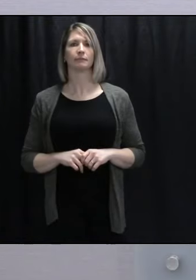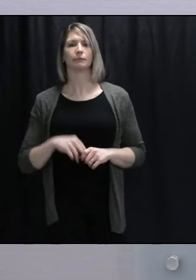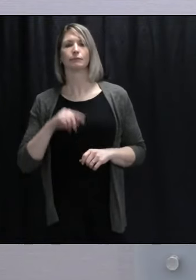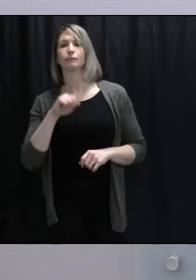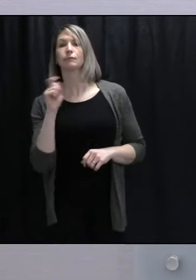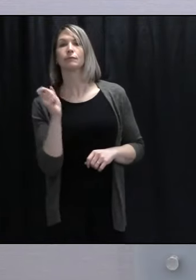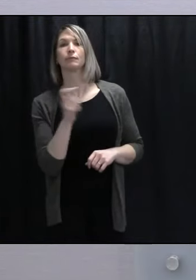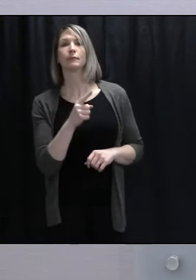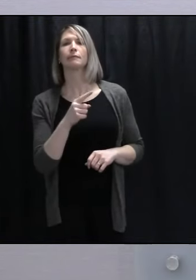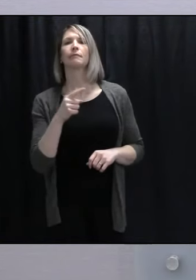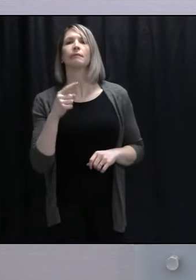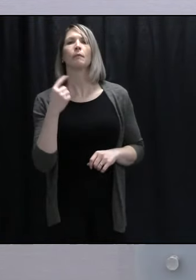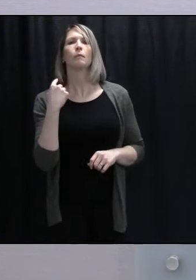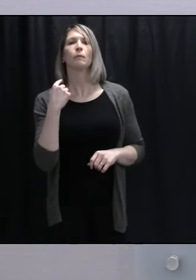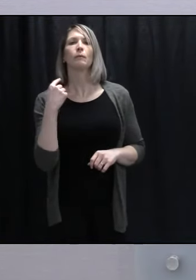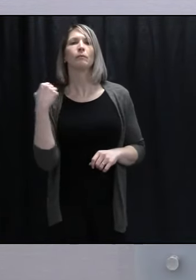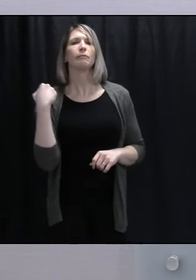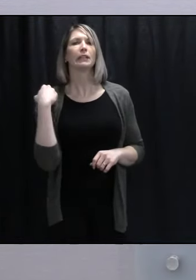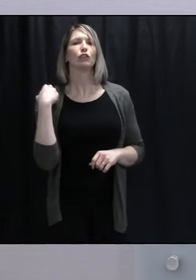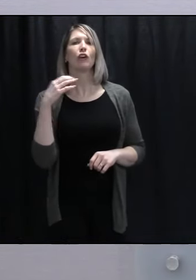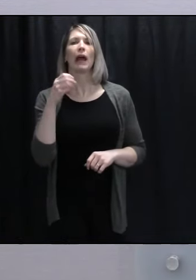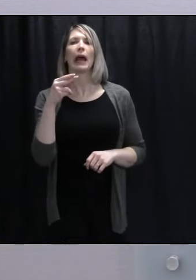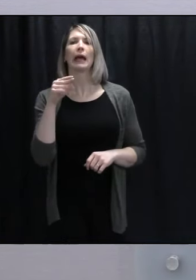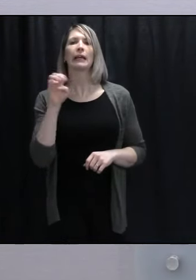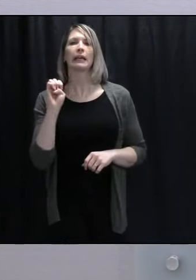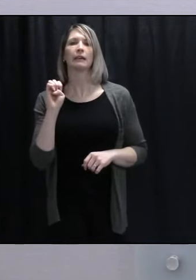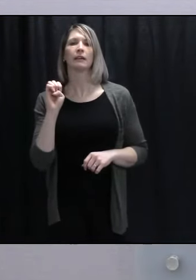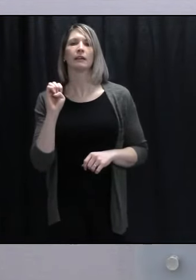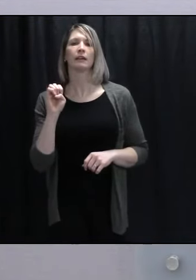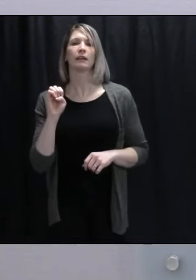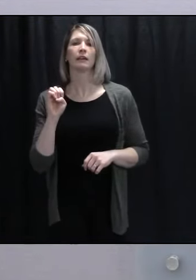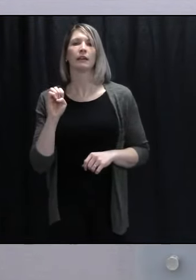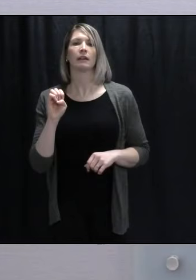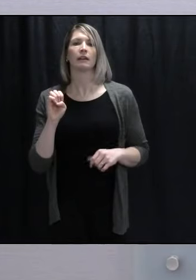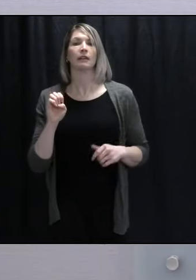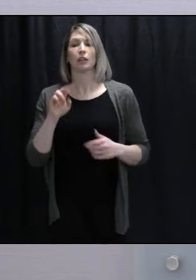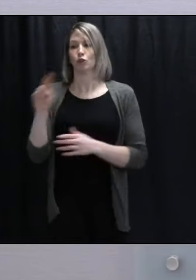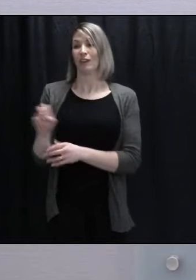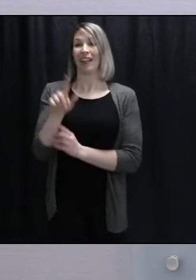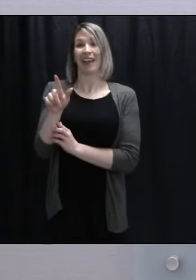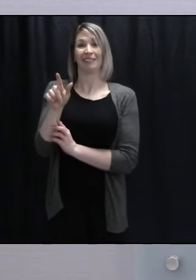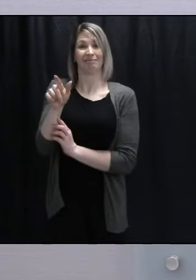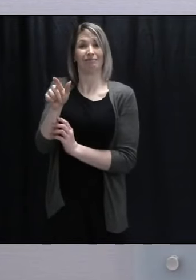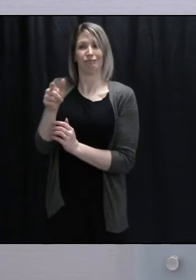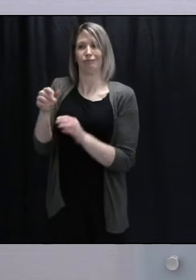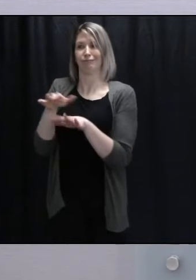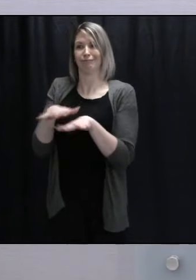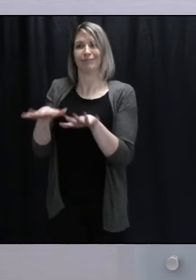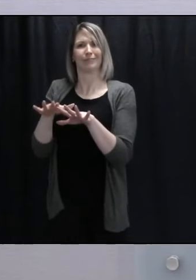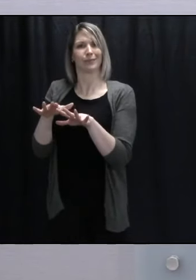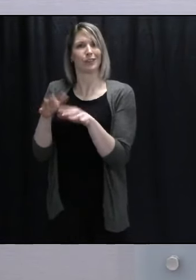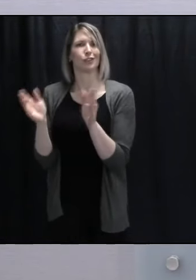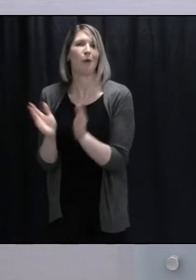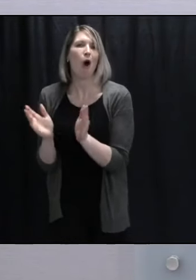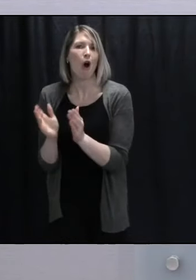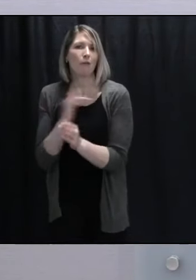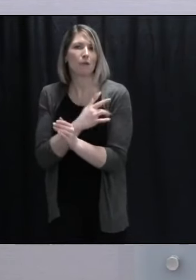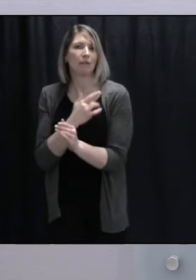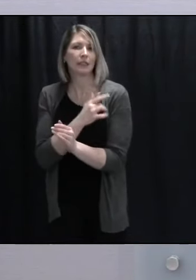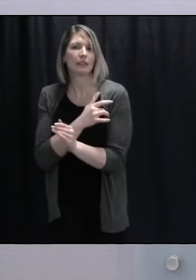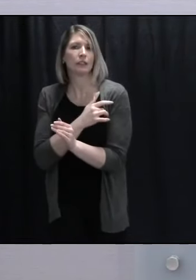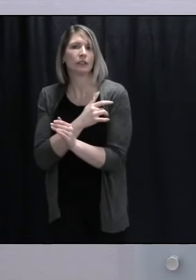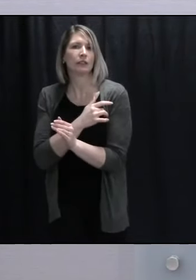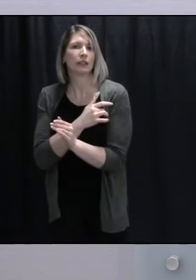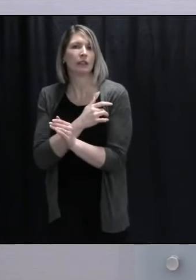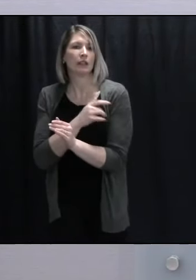Haggie. I'm wondering if for smaller provinces like Newfoundland and Labrador, do clustering events like the one we've seen coming out